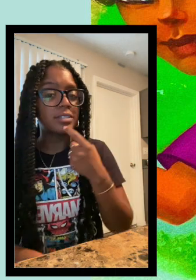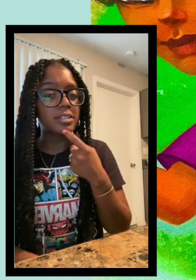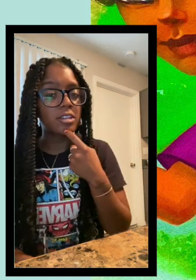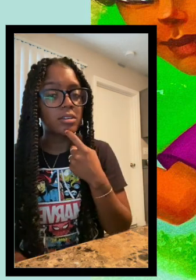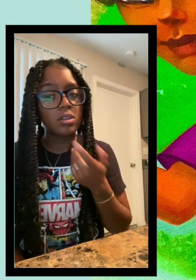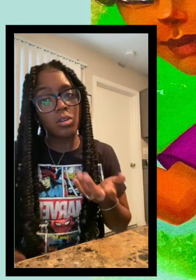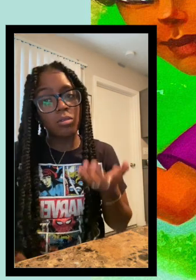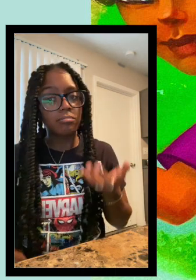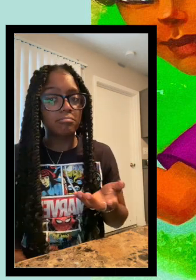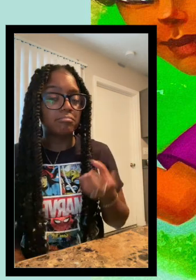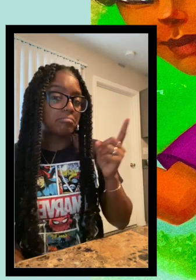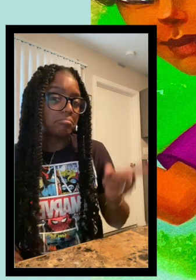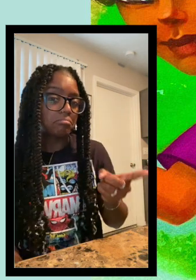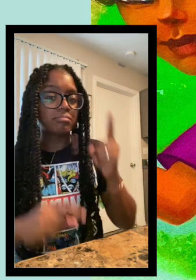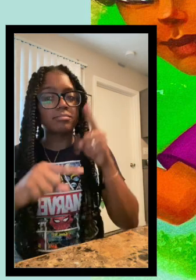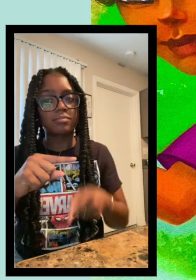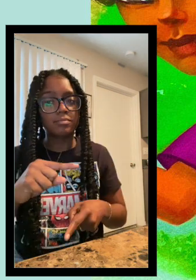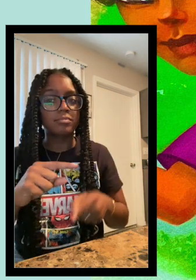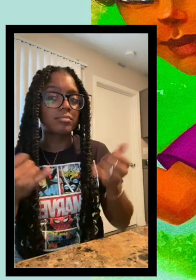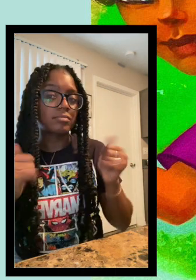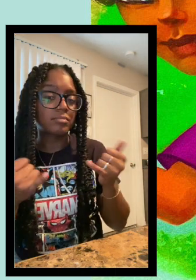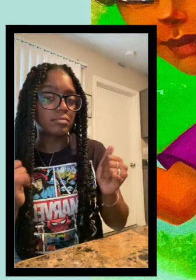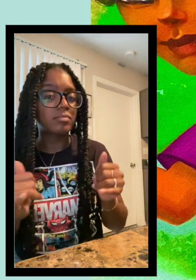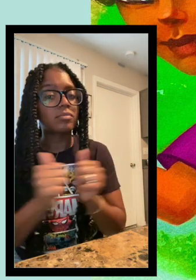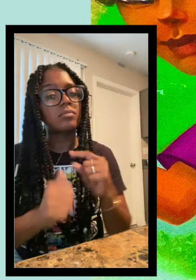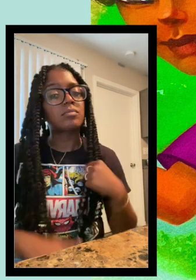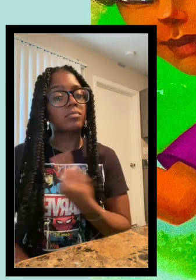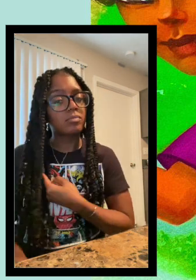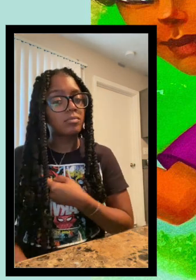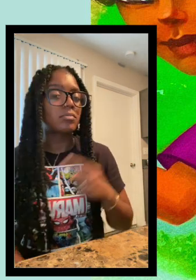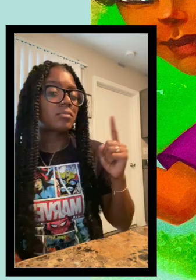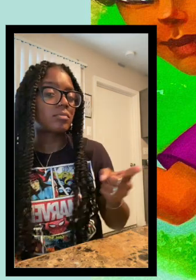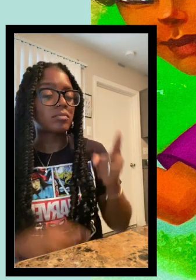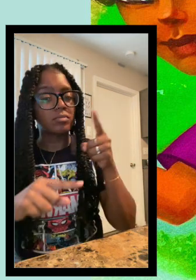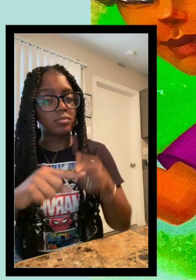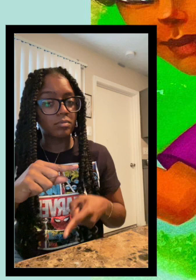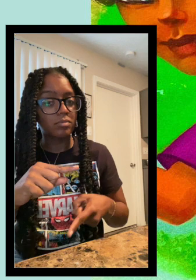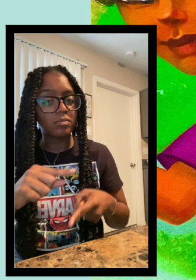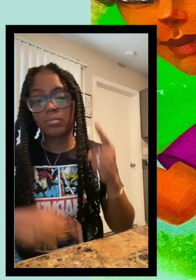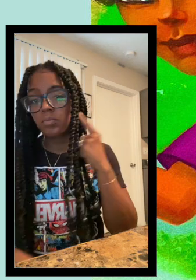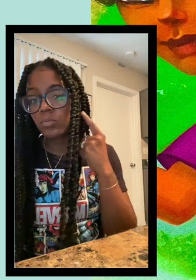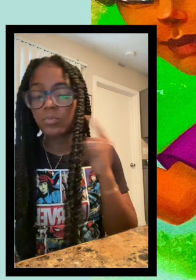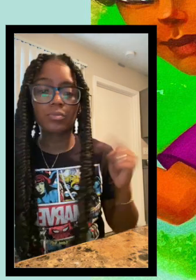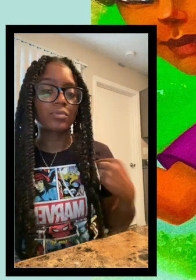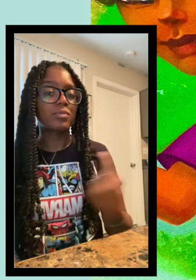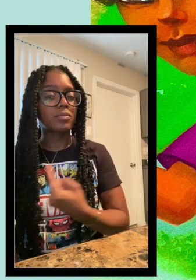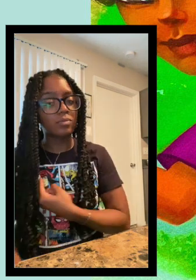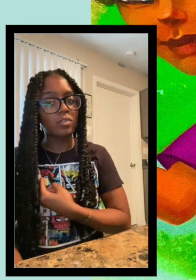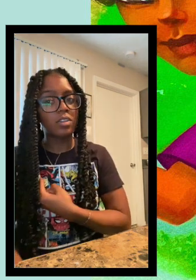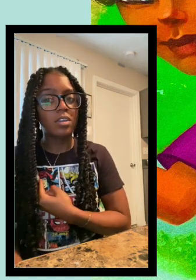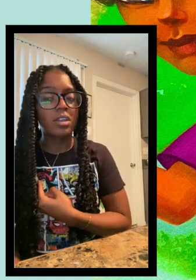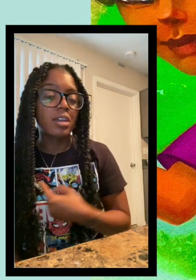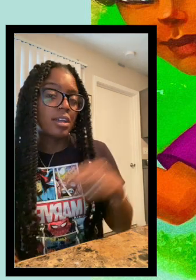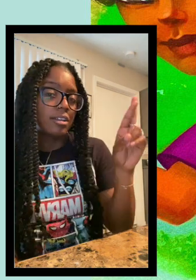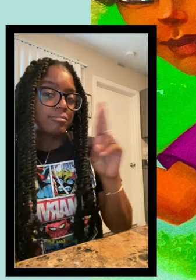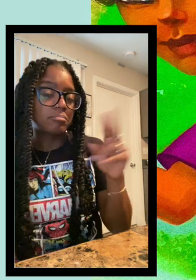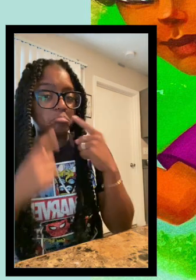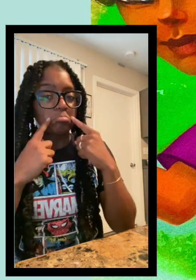The new kids remarked, "Well, she won't be able to play with us if she can't hear what we are